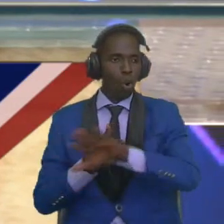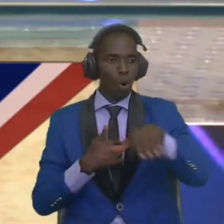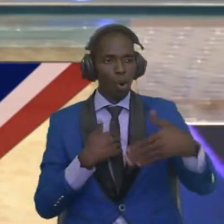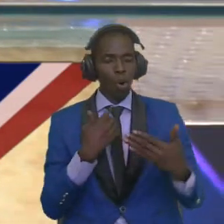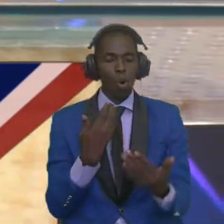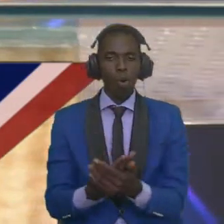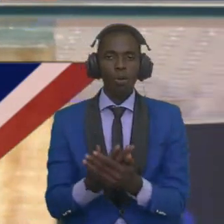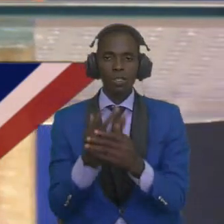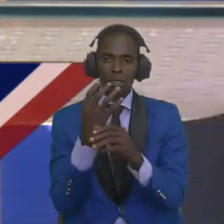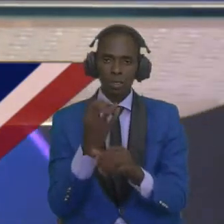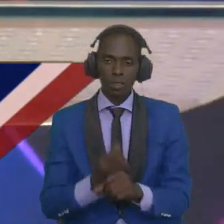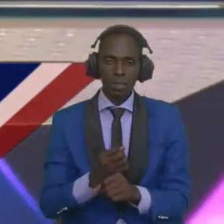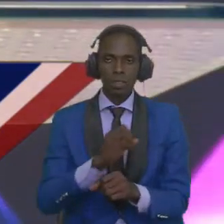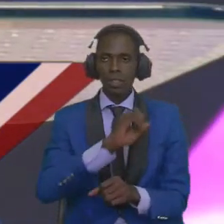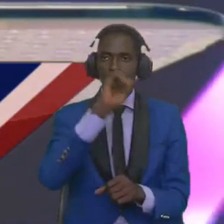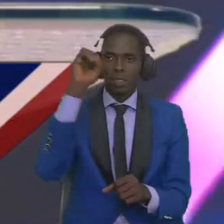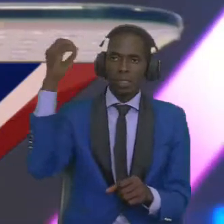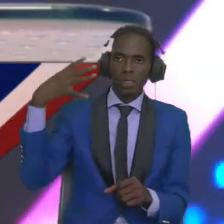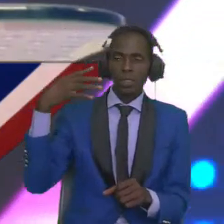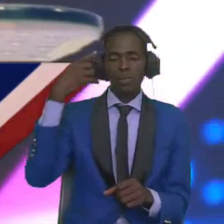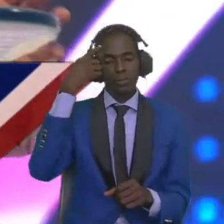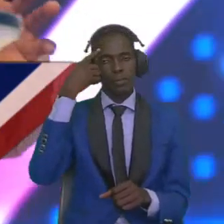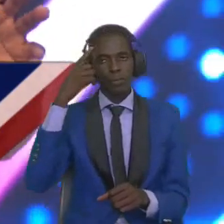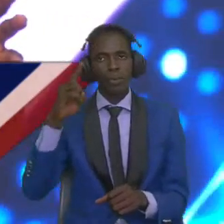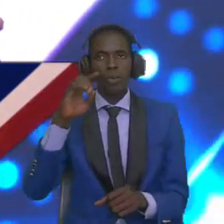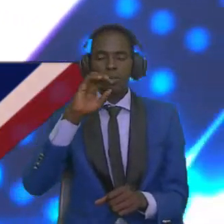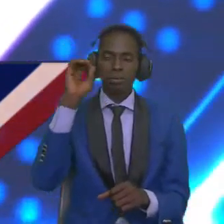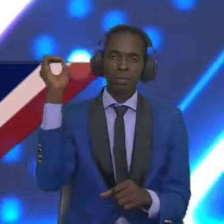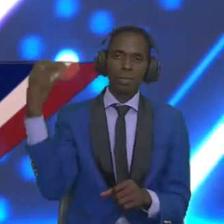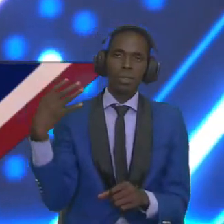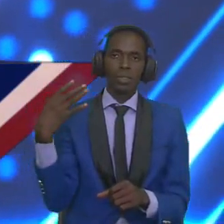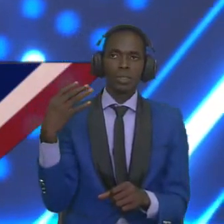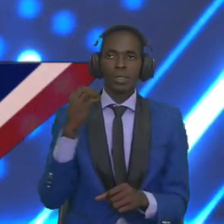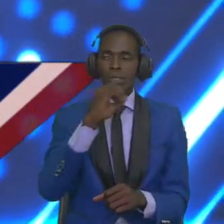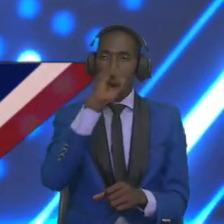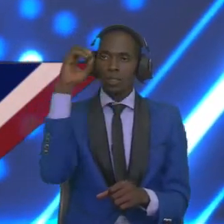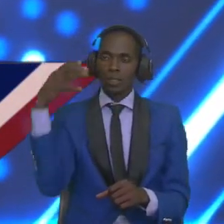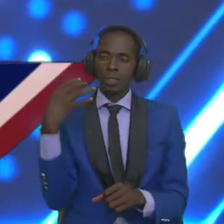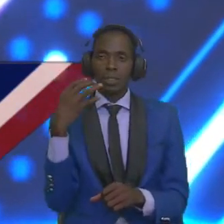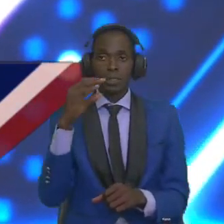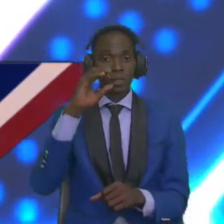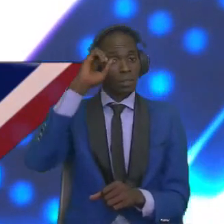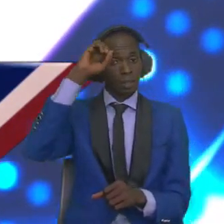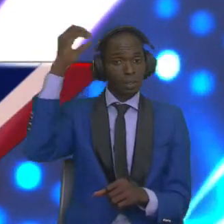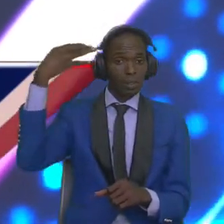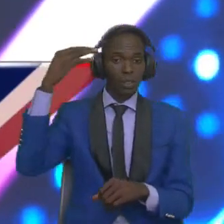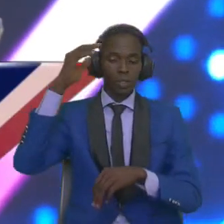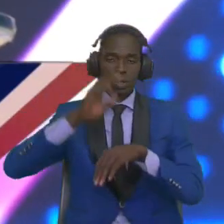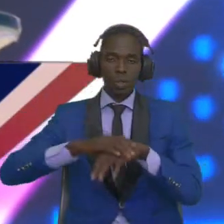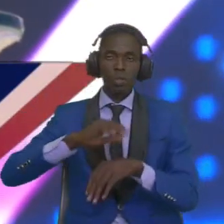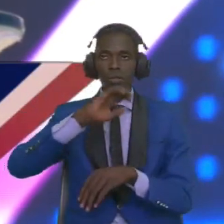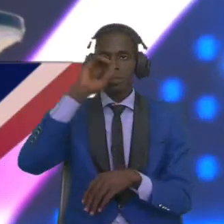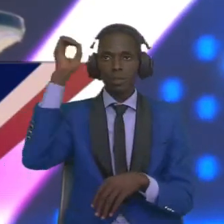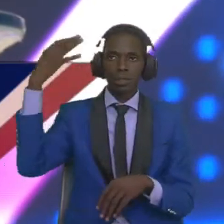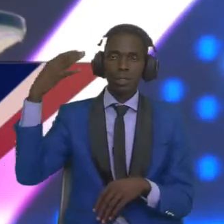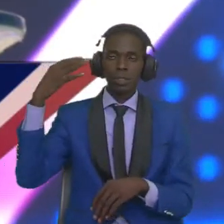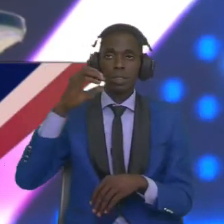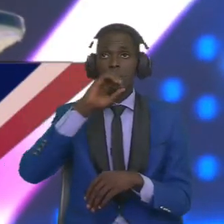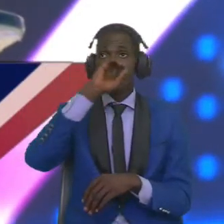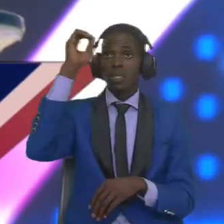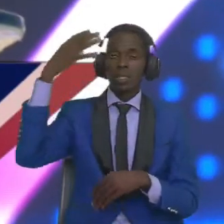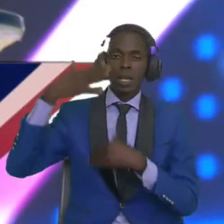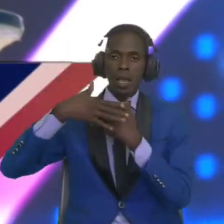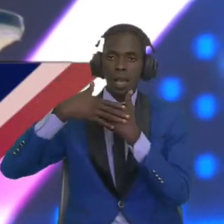grace for grace, grace upon grace, grace after grace,